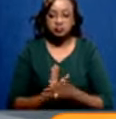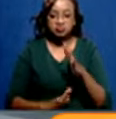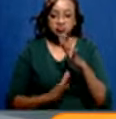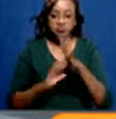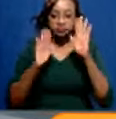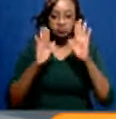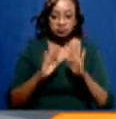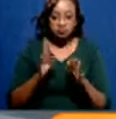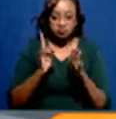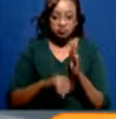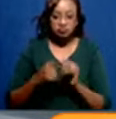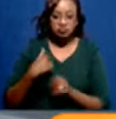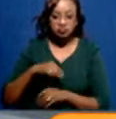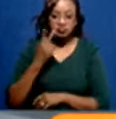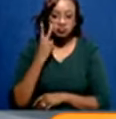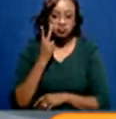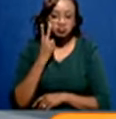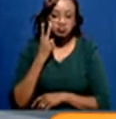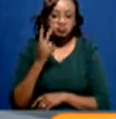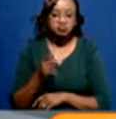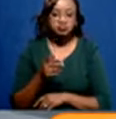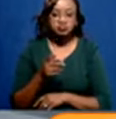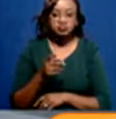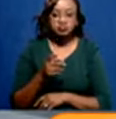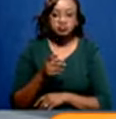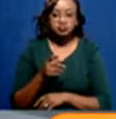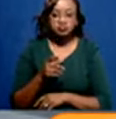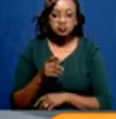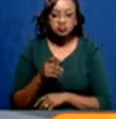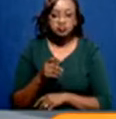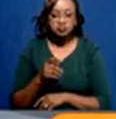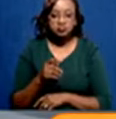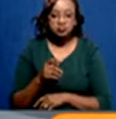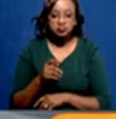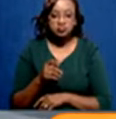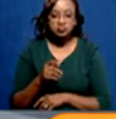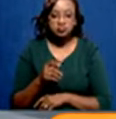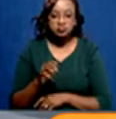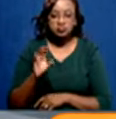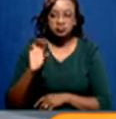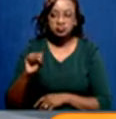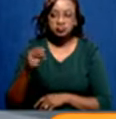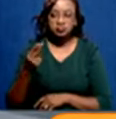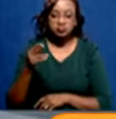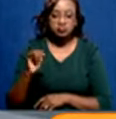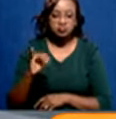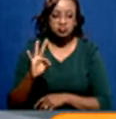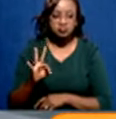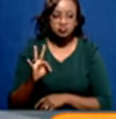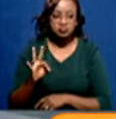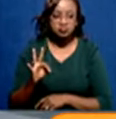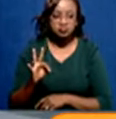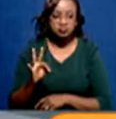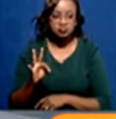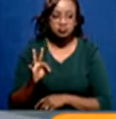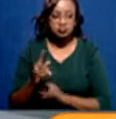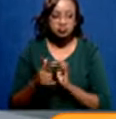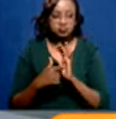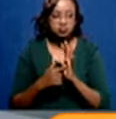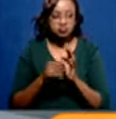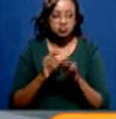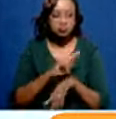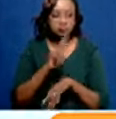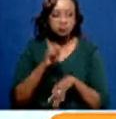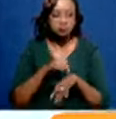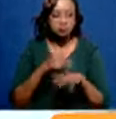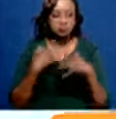for the viewers that the Social Health Authority in itself is a single body, but it houses three funds, as opposed to the National Health Insurance Fund, which